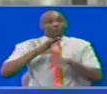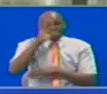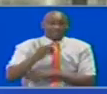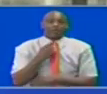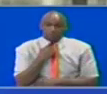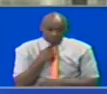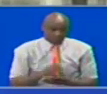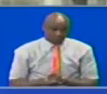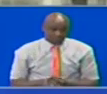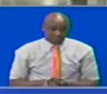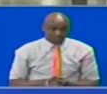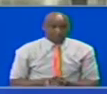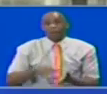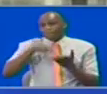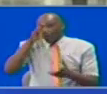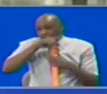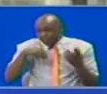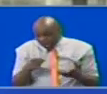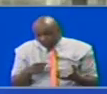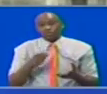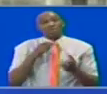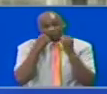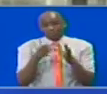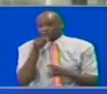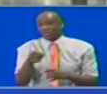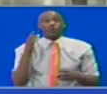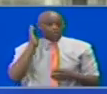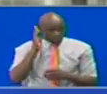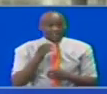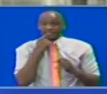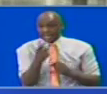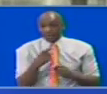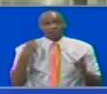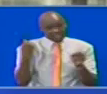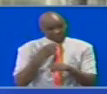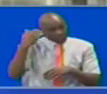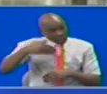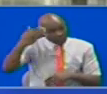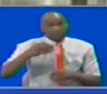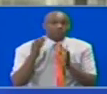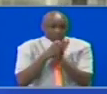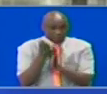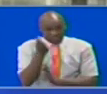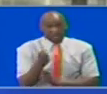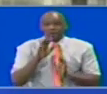Commission. For more on the latest developments here, we'll keep you updated in our subsequent bulletin. From